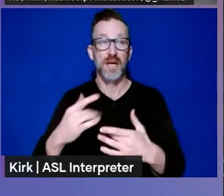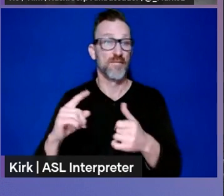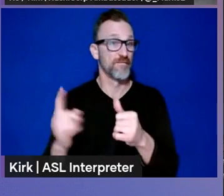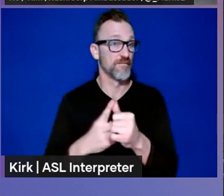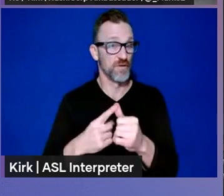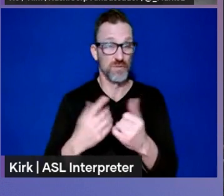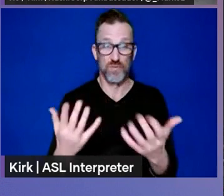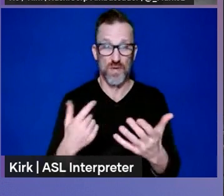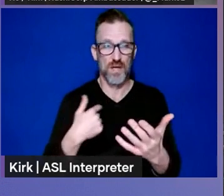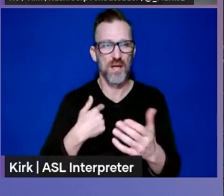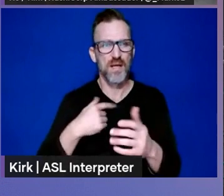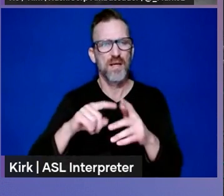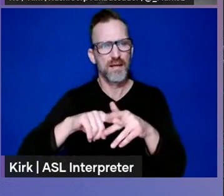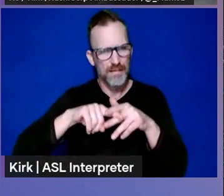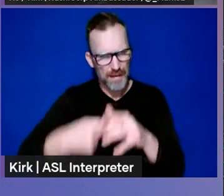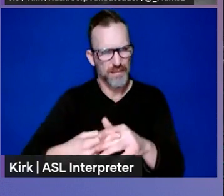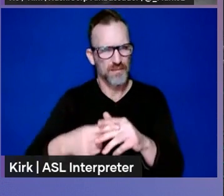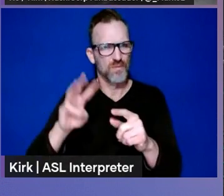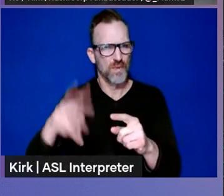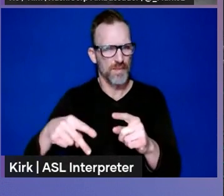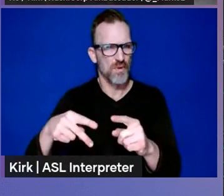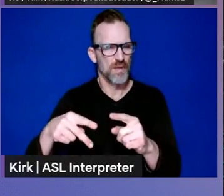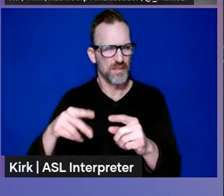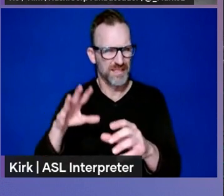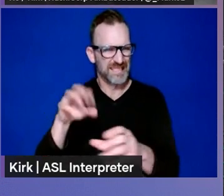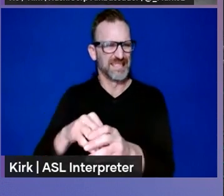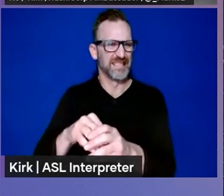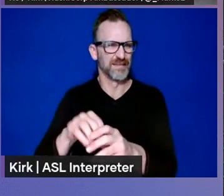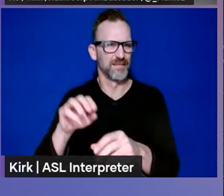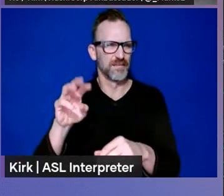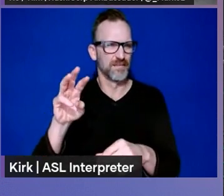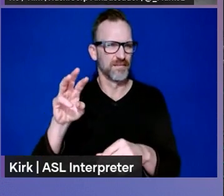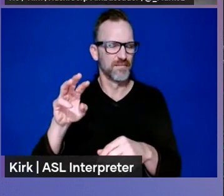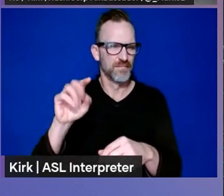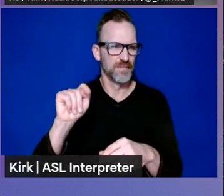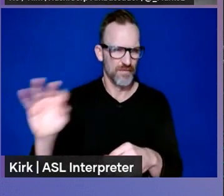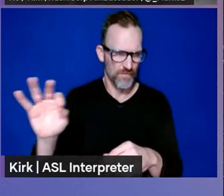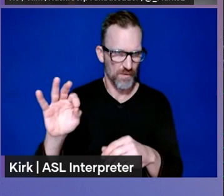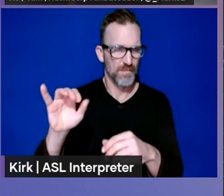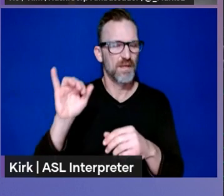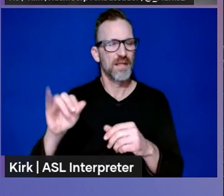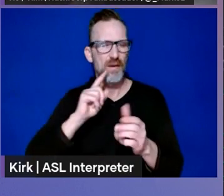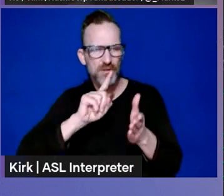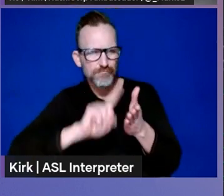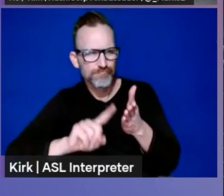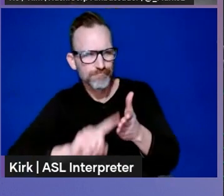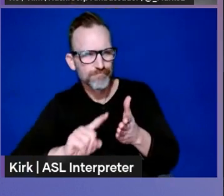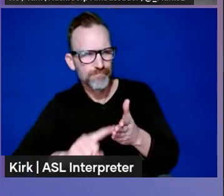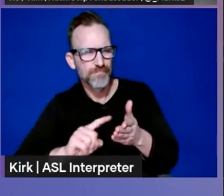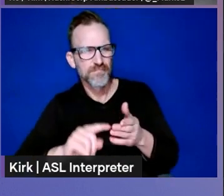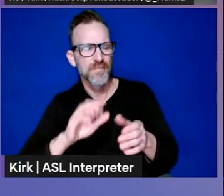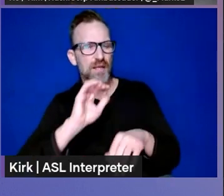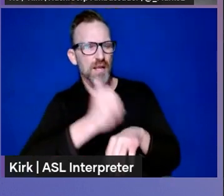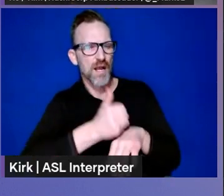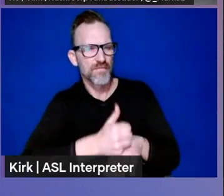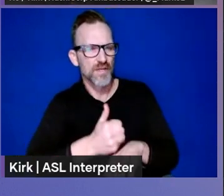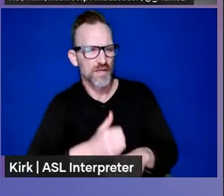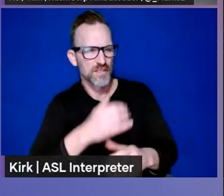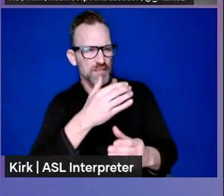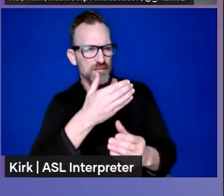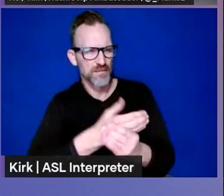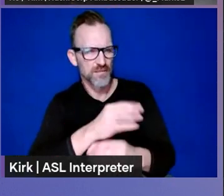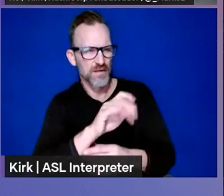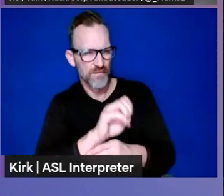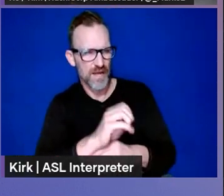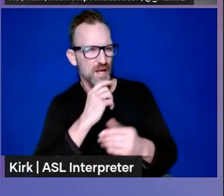execute Waypoint init. And what that actually does, it just checks the configuration file and reads it. And actually,